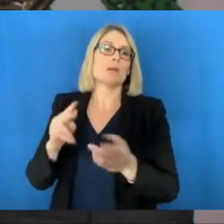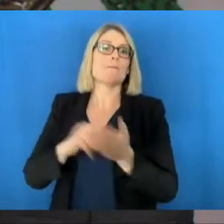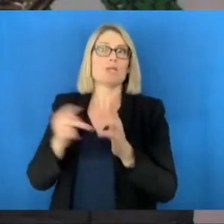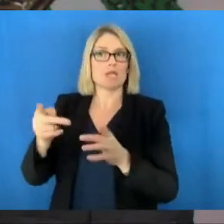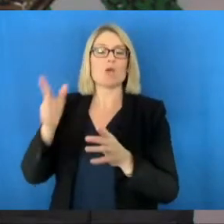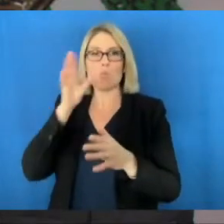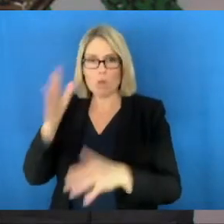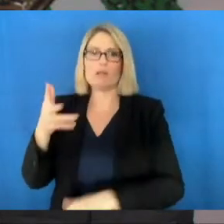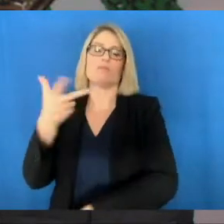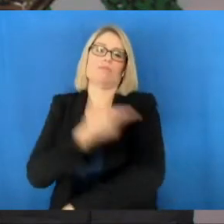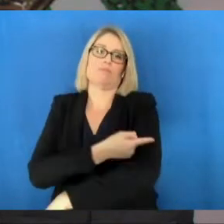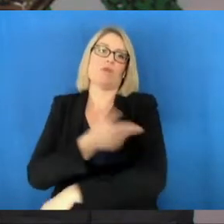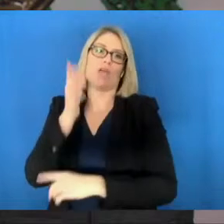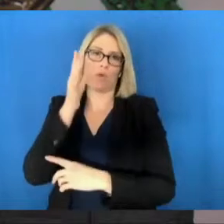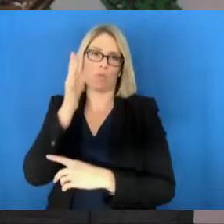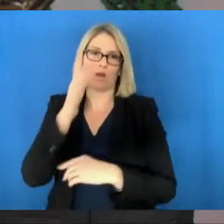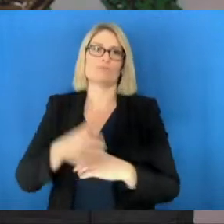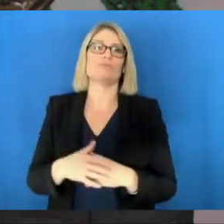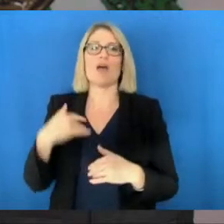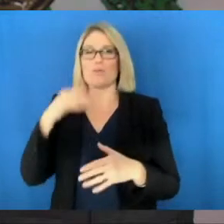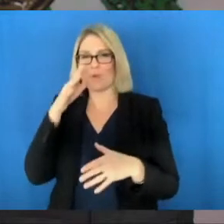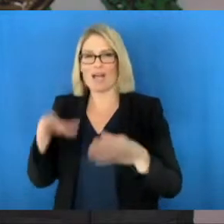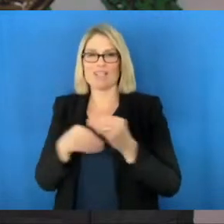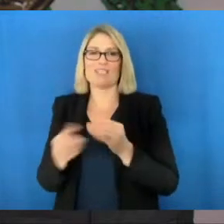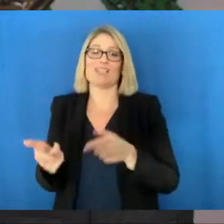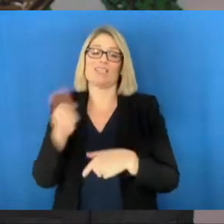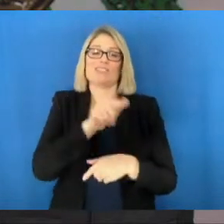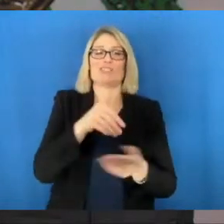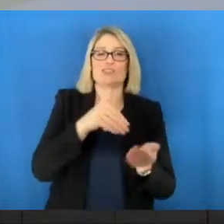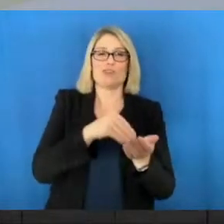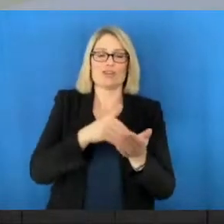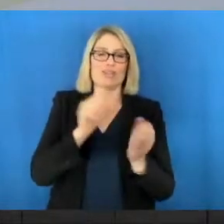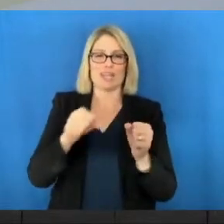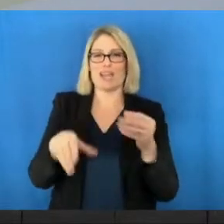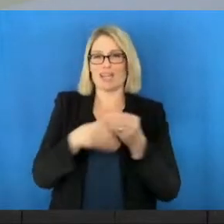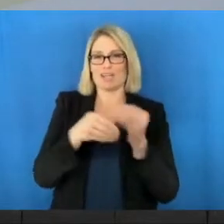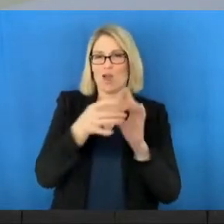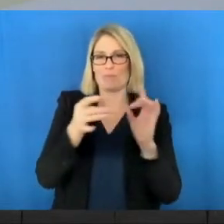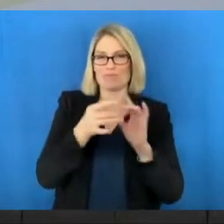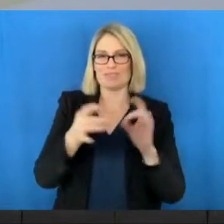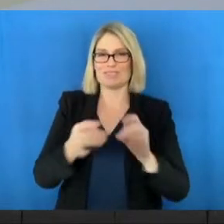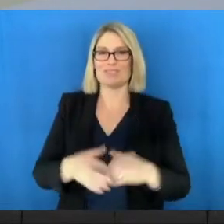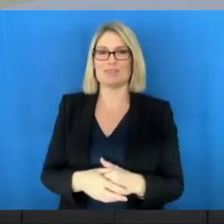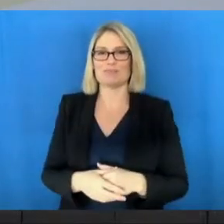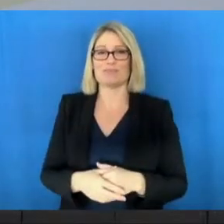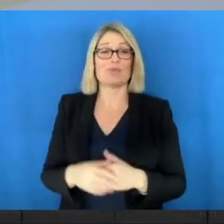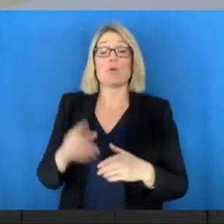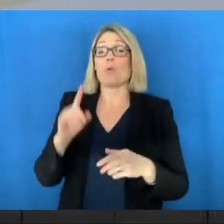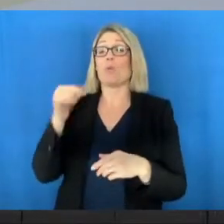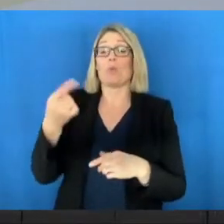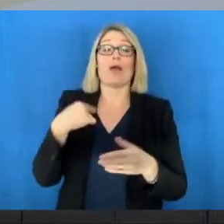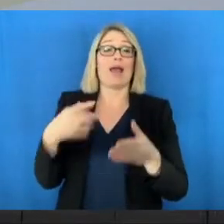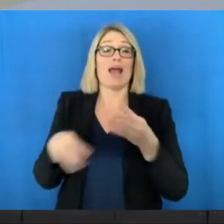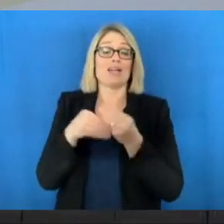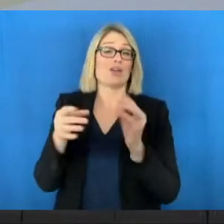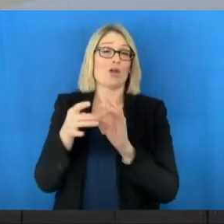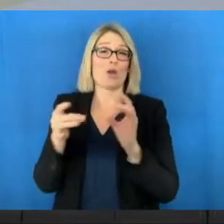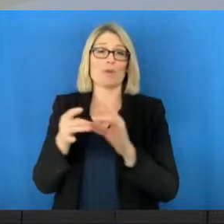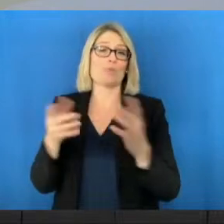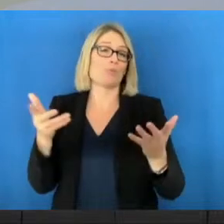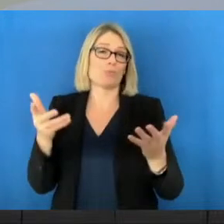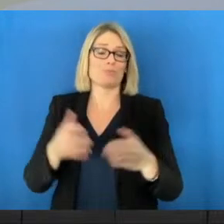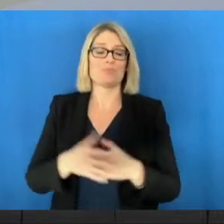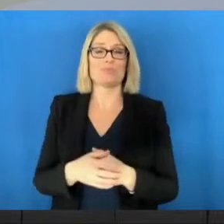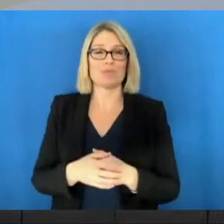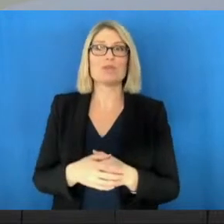So that's what I'll add, and Dr. Morrison can comment further. Hi, Louise. The only thing I'll add is just, I think we're